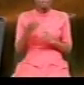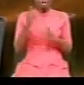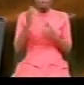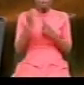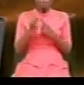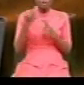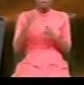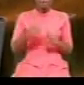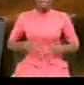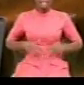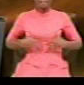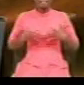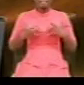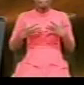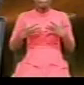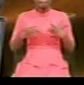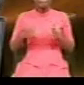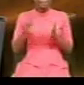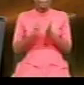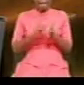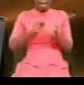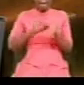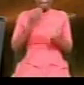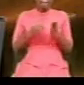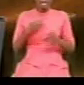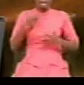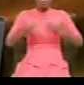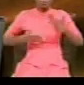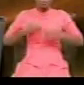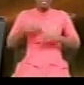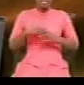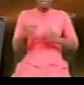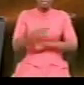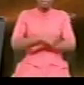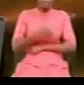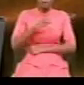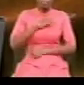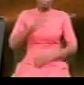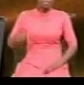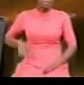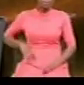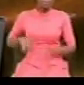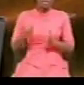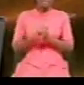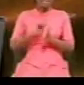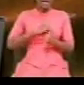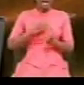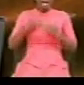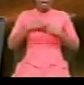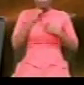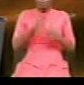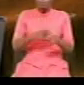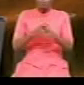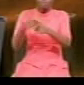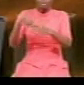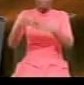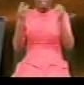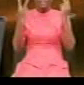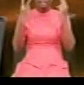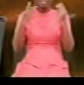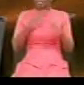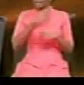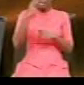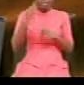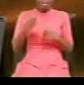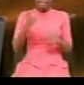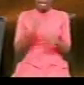of life, that I may rejoice in the day of Christ, that I have not run